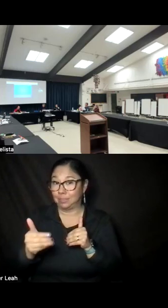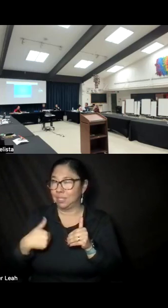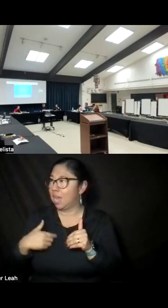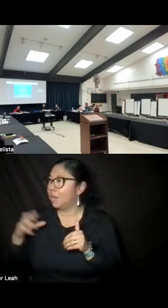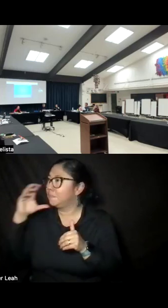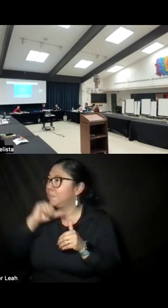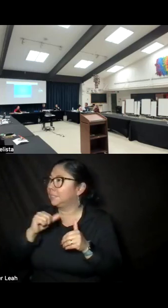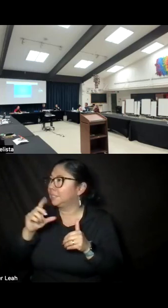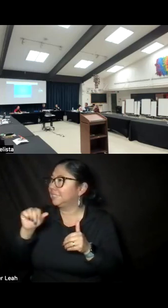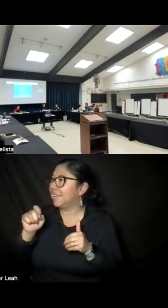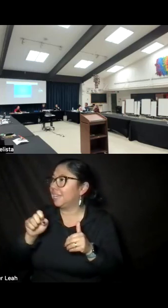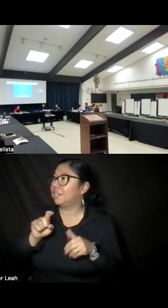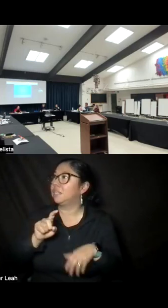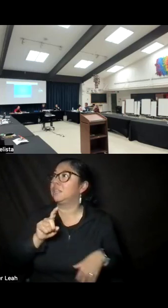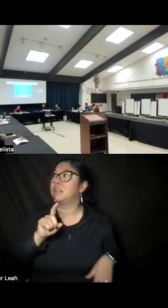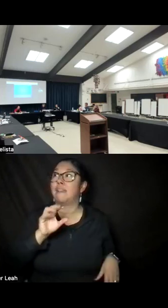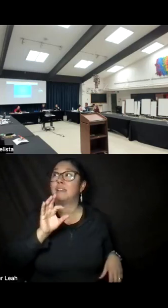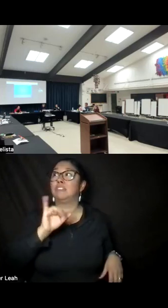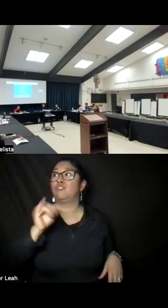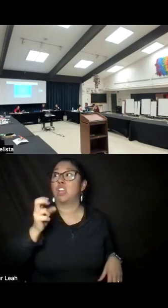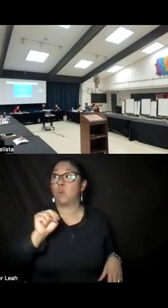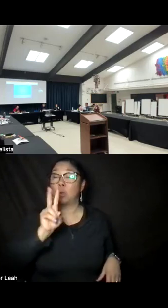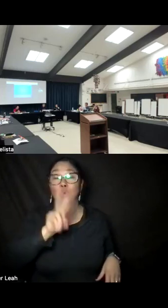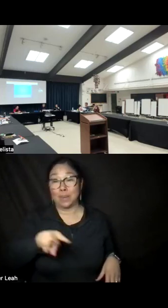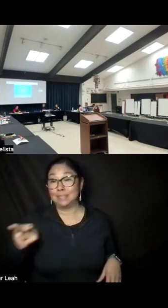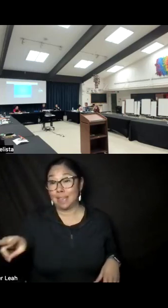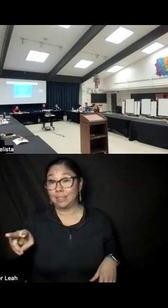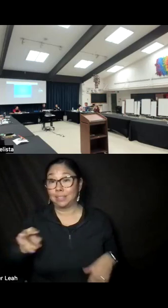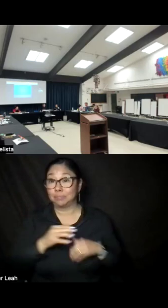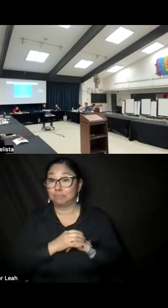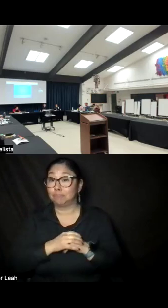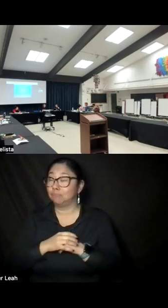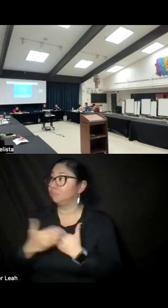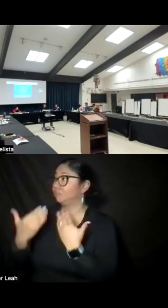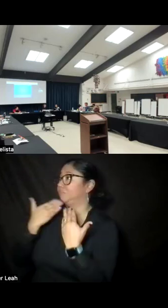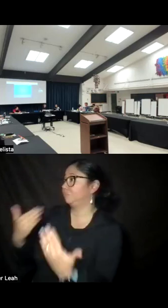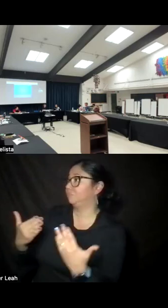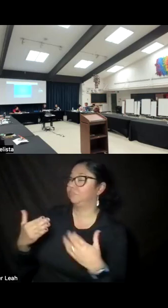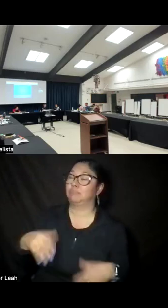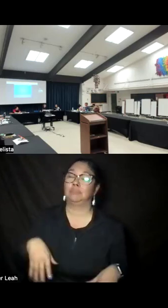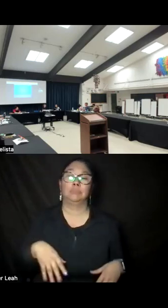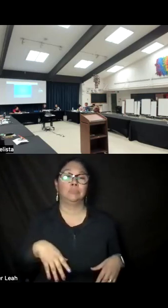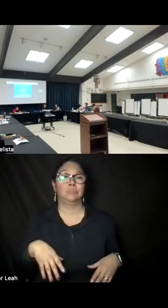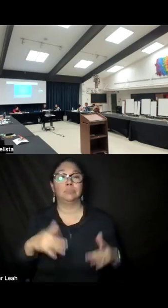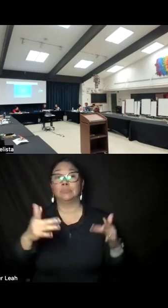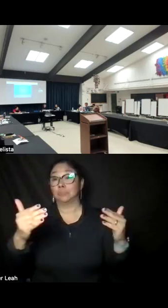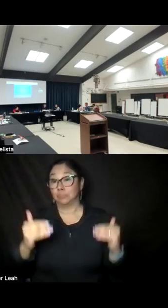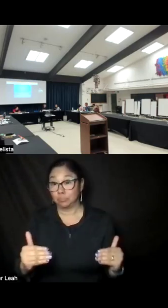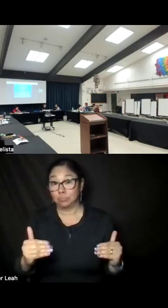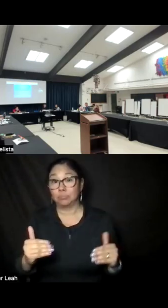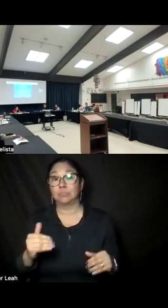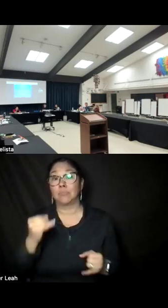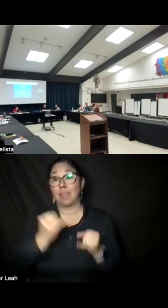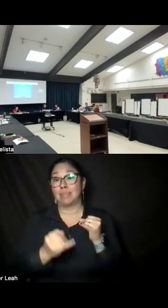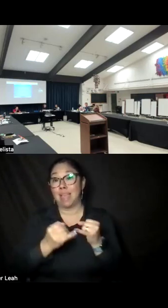that date. 122. On January 22nd. Thank you. Thank you, Sarah. And just moving right along, our